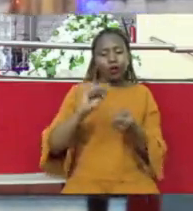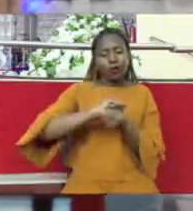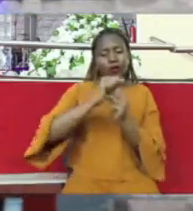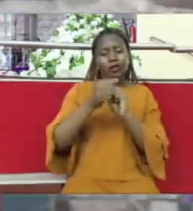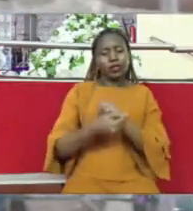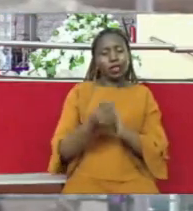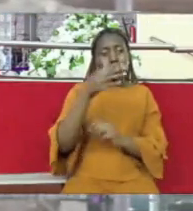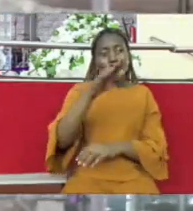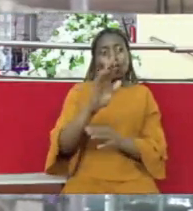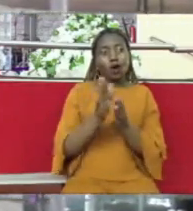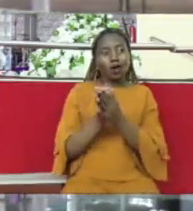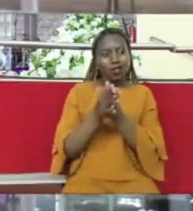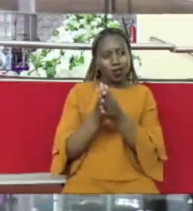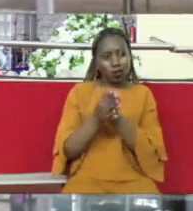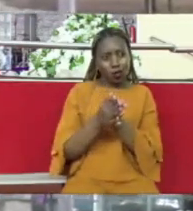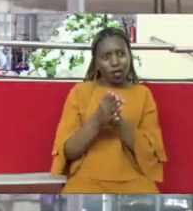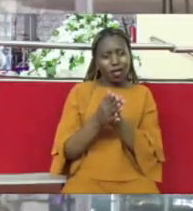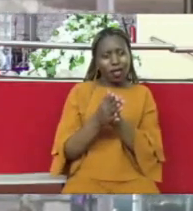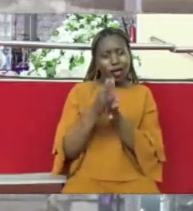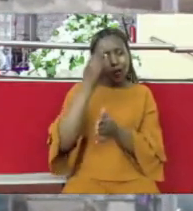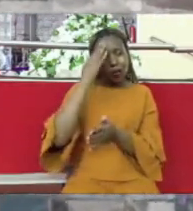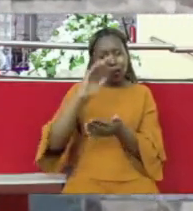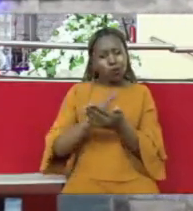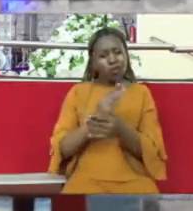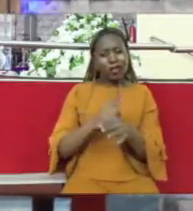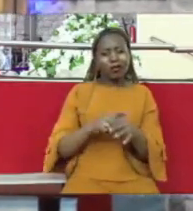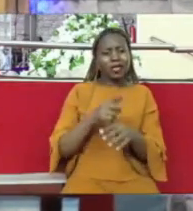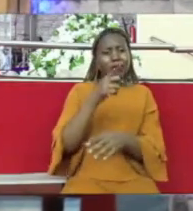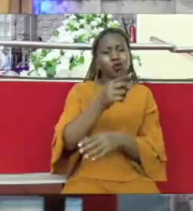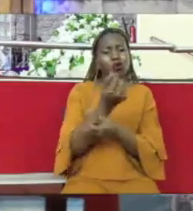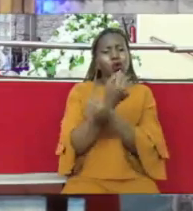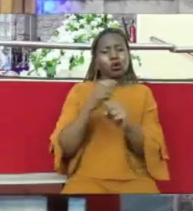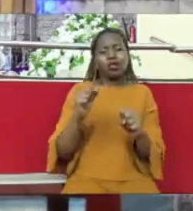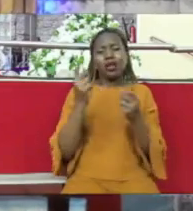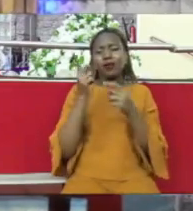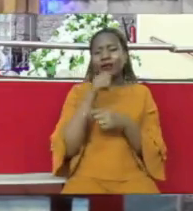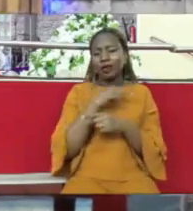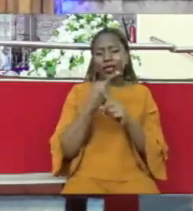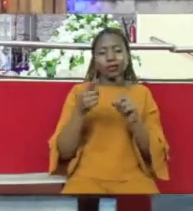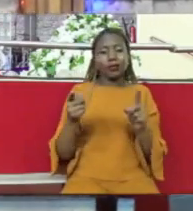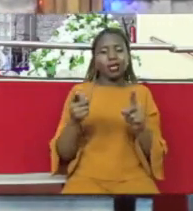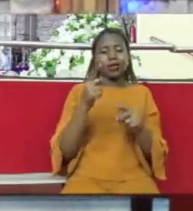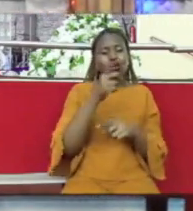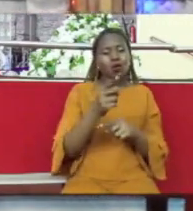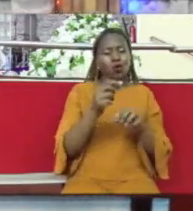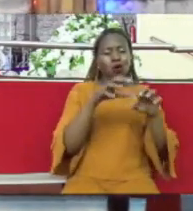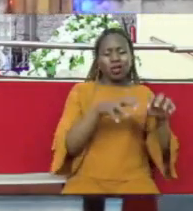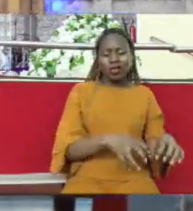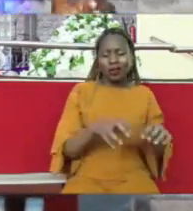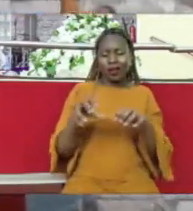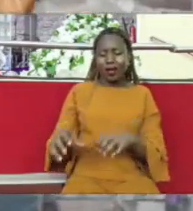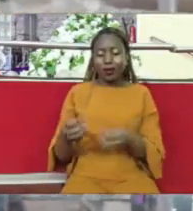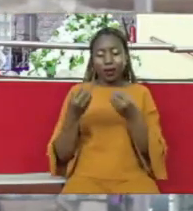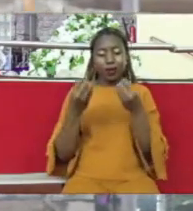are born again, you're here, but there are things you're struggling with. Mwanaume ambaye anaweza kubadilisha hali yako sababu japo kwa hapo have thrown you